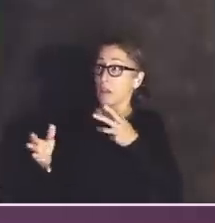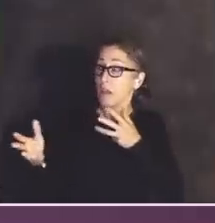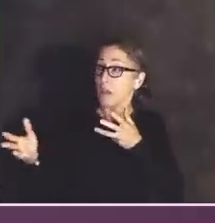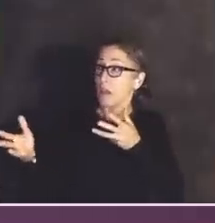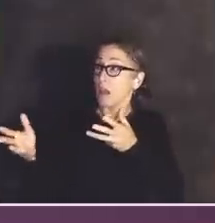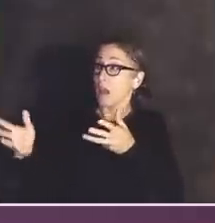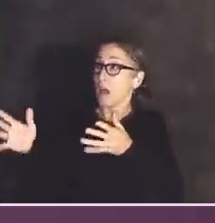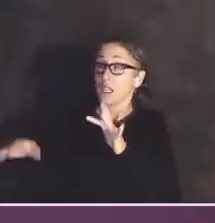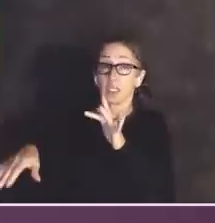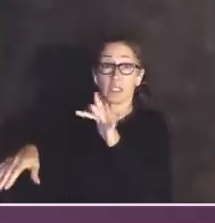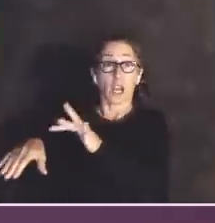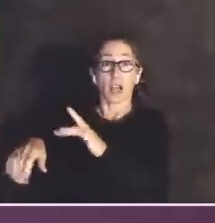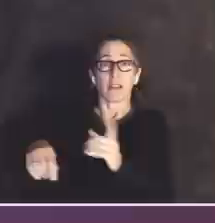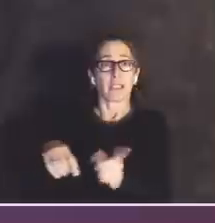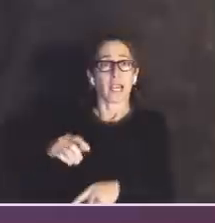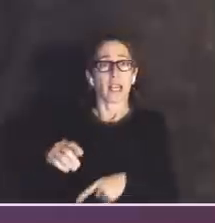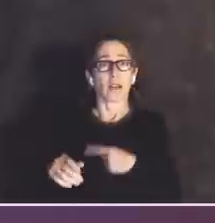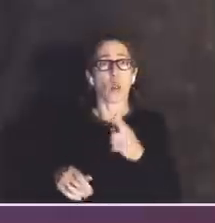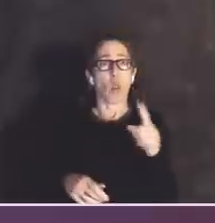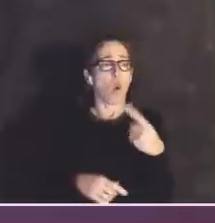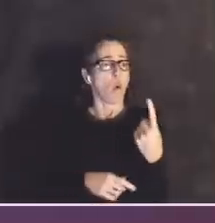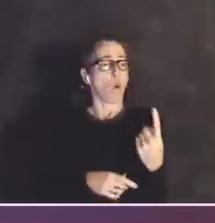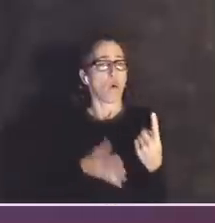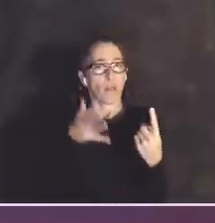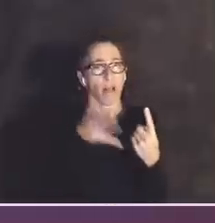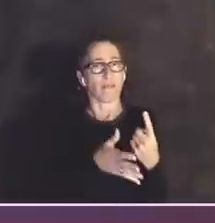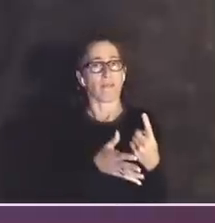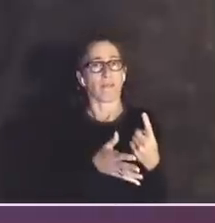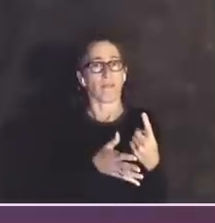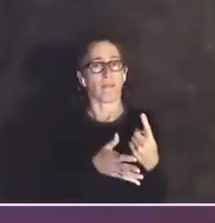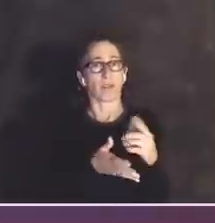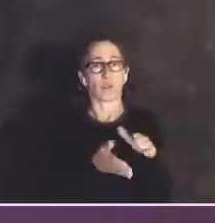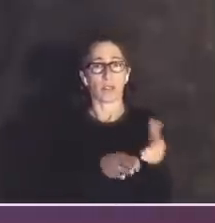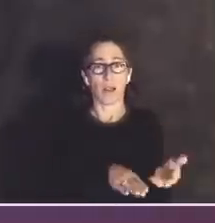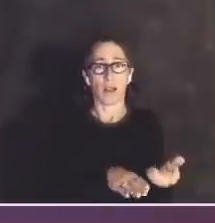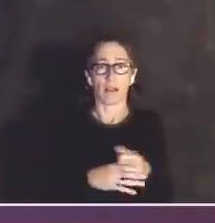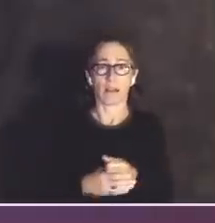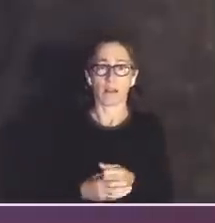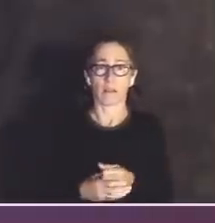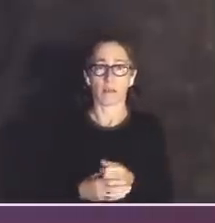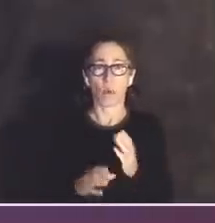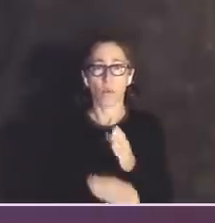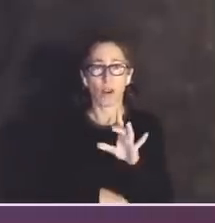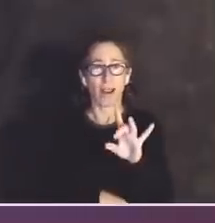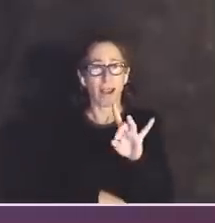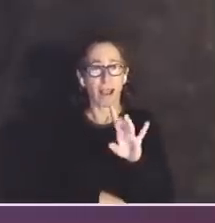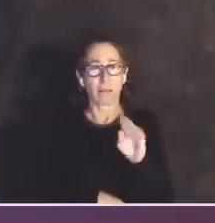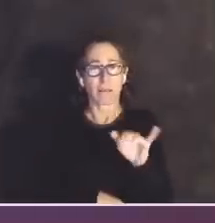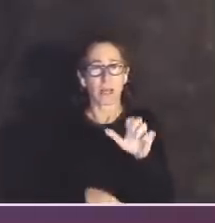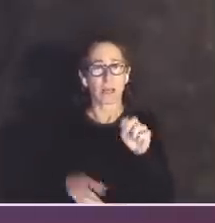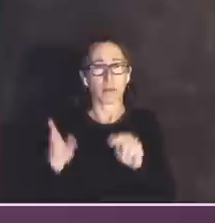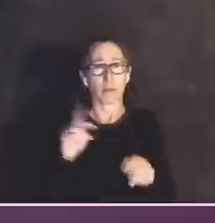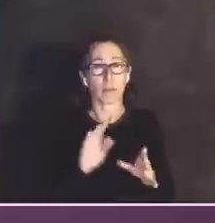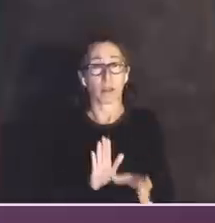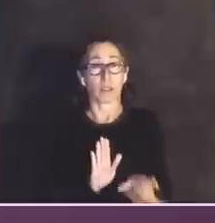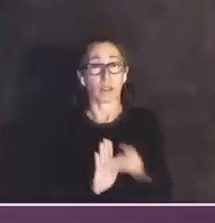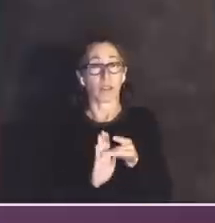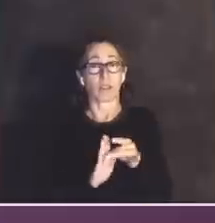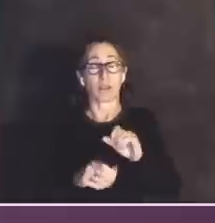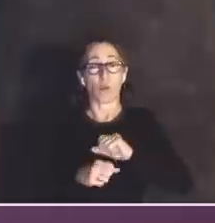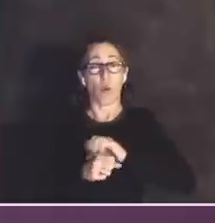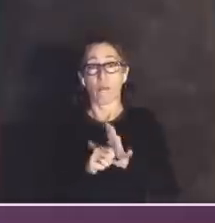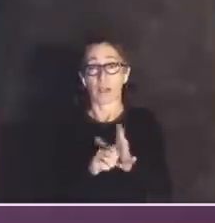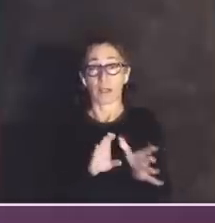themselves. We're looking at over 8 million people in our country who've contracted the virus